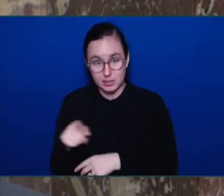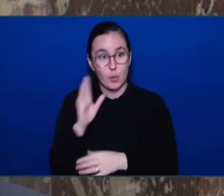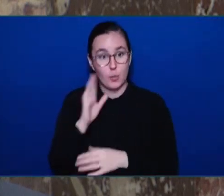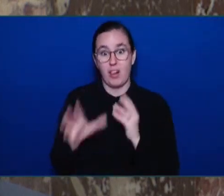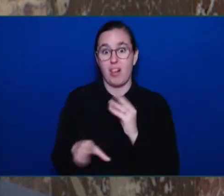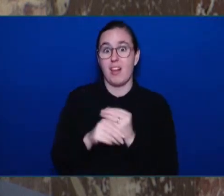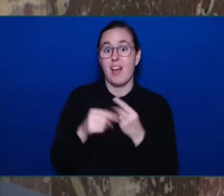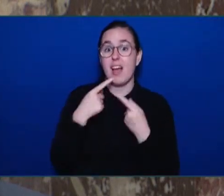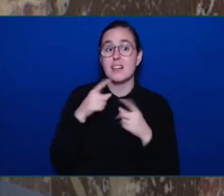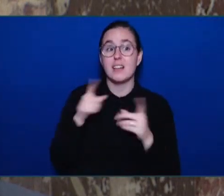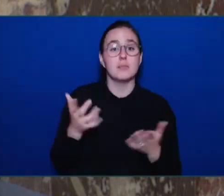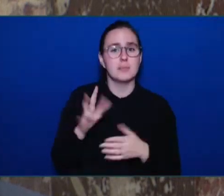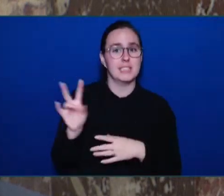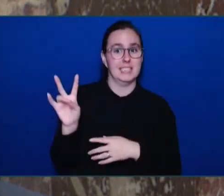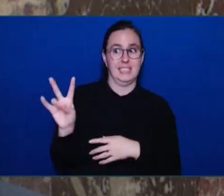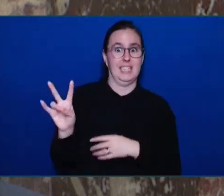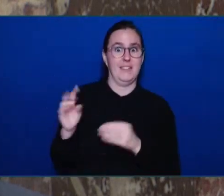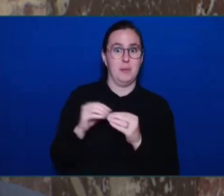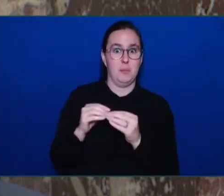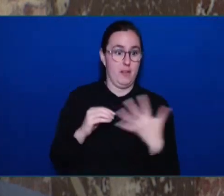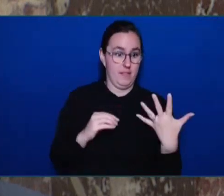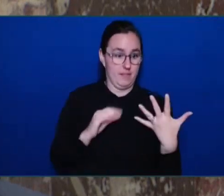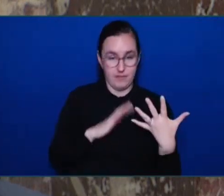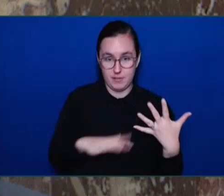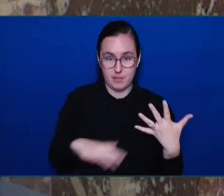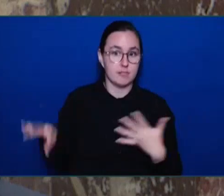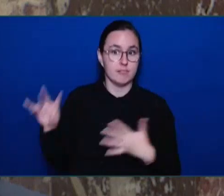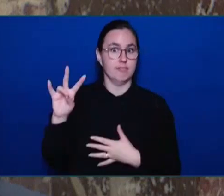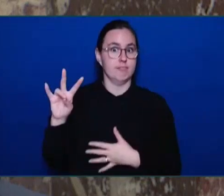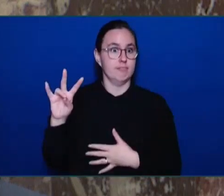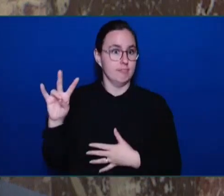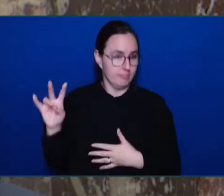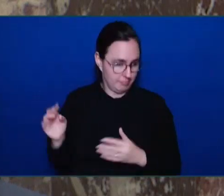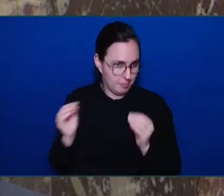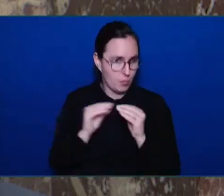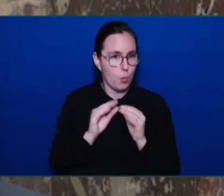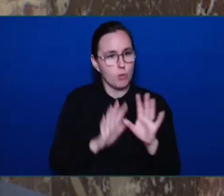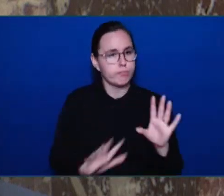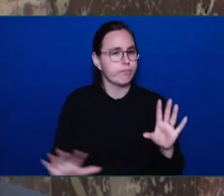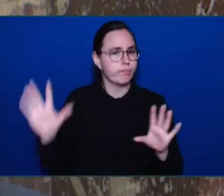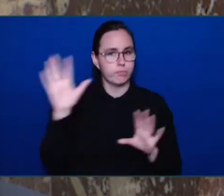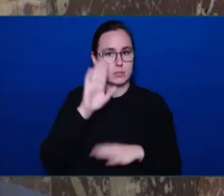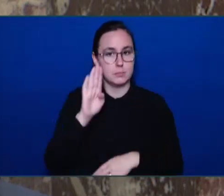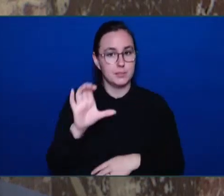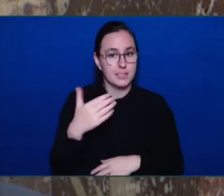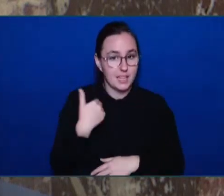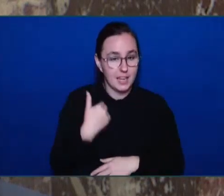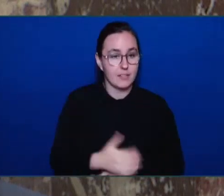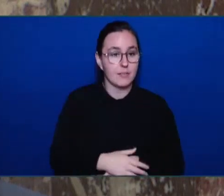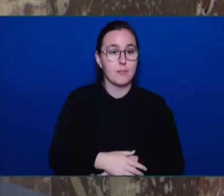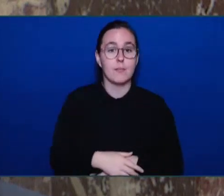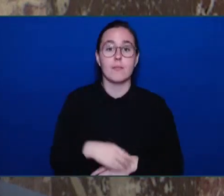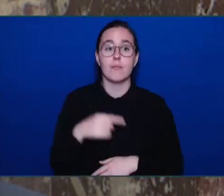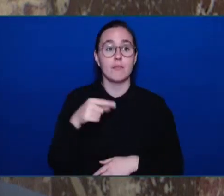the province. It is a very complex issue, no doubt, and I really